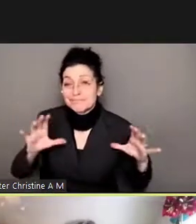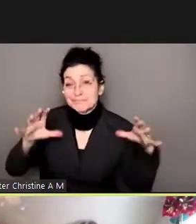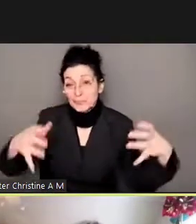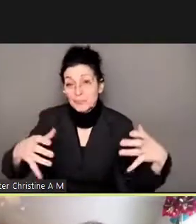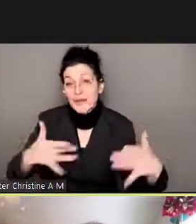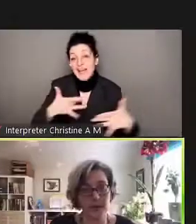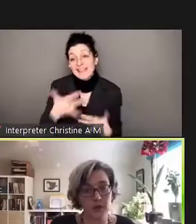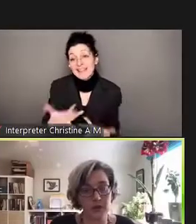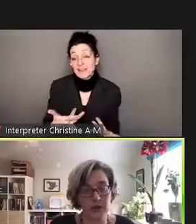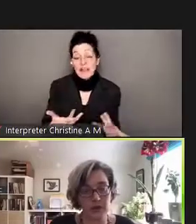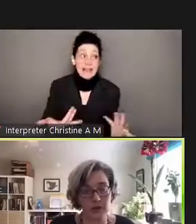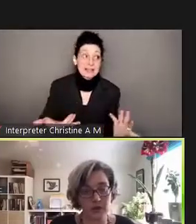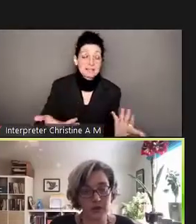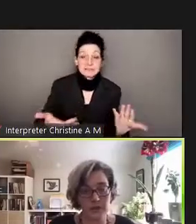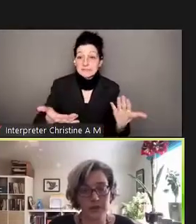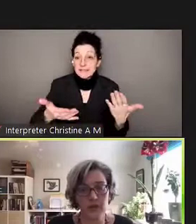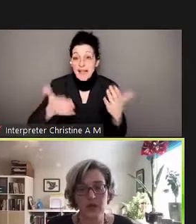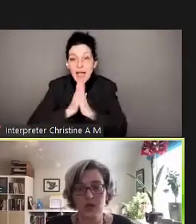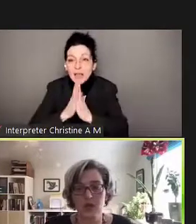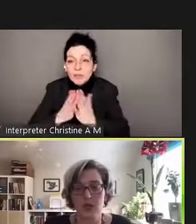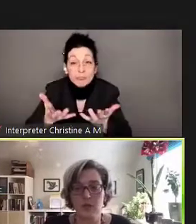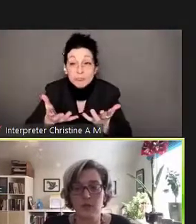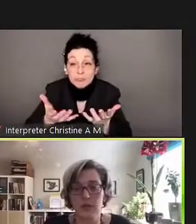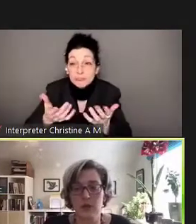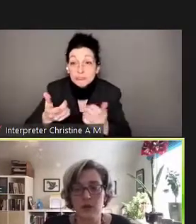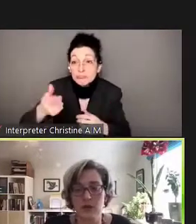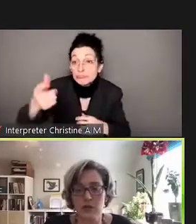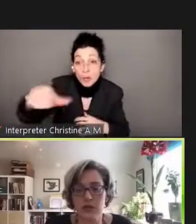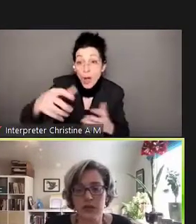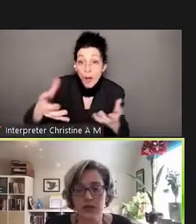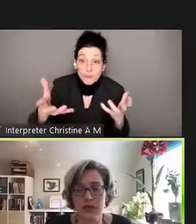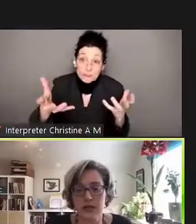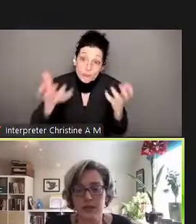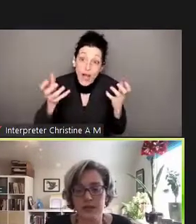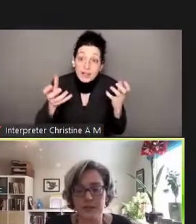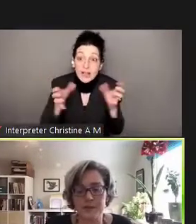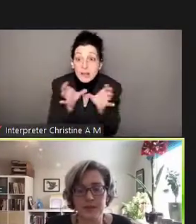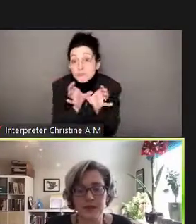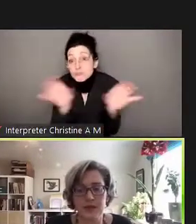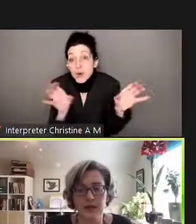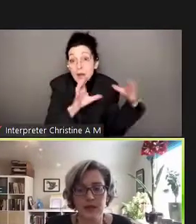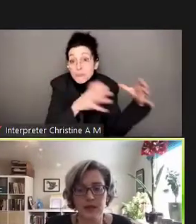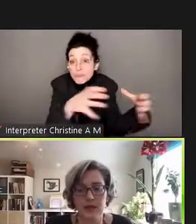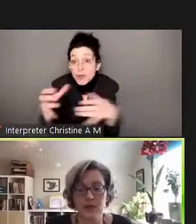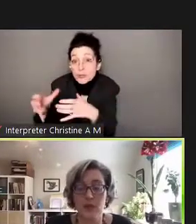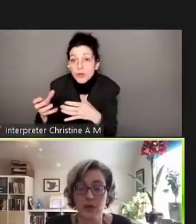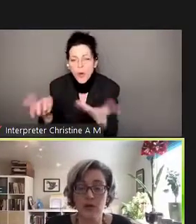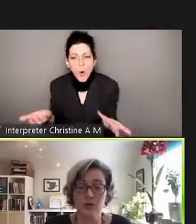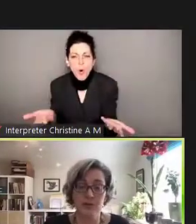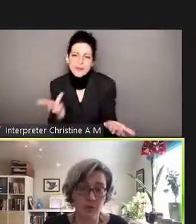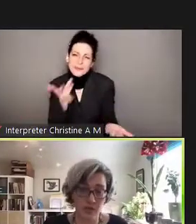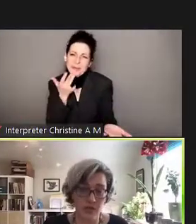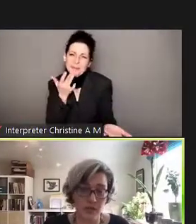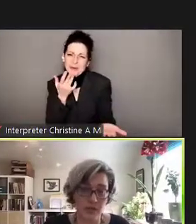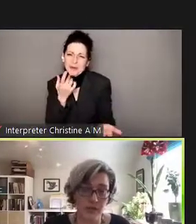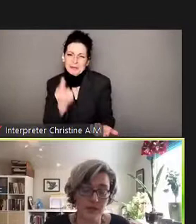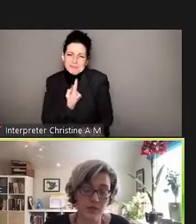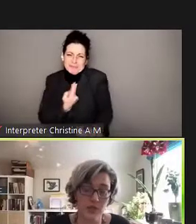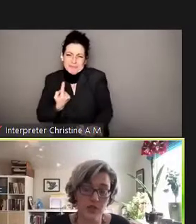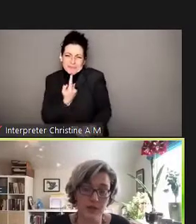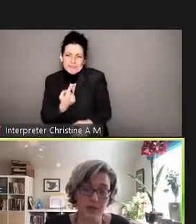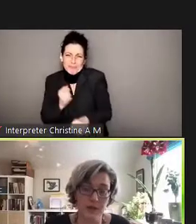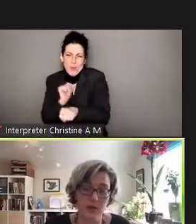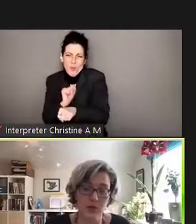or would you prefer to work on your own? So when we go to the small group portion of